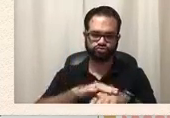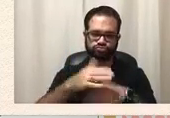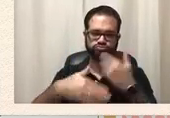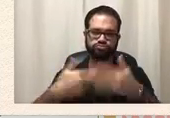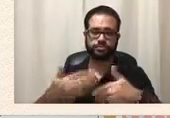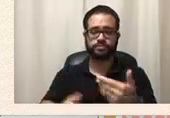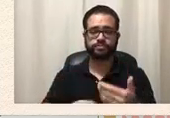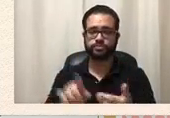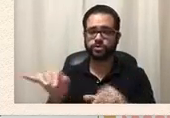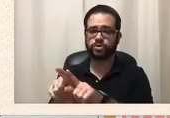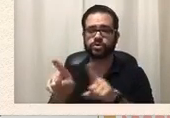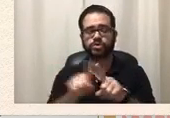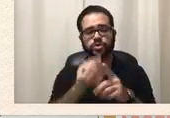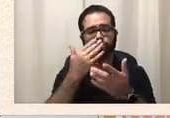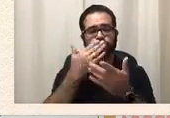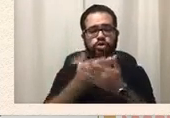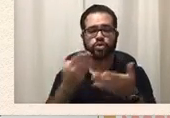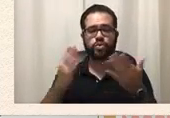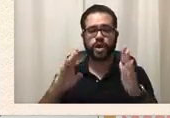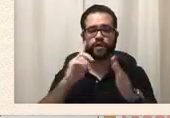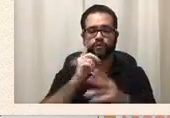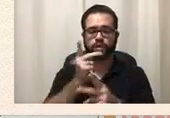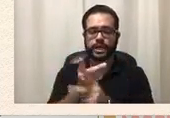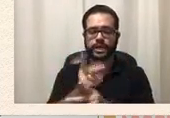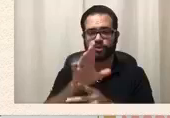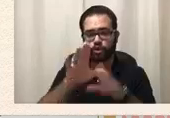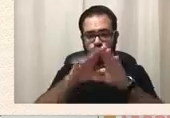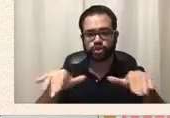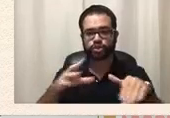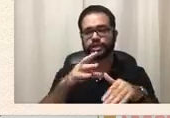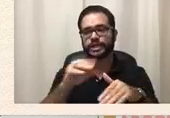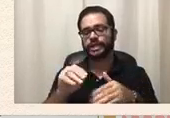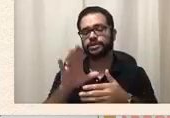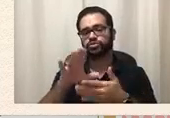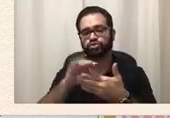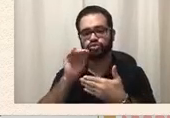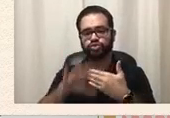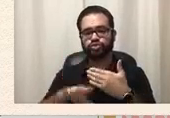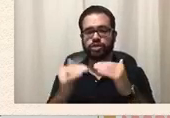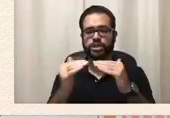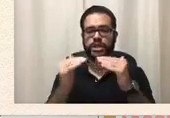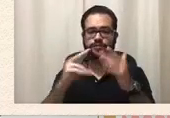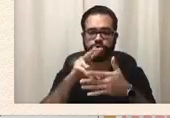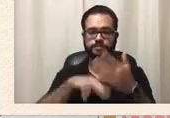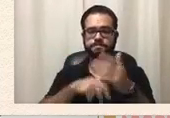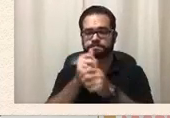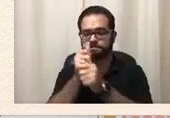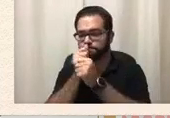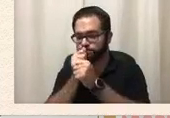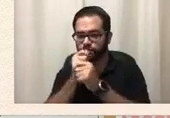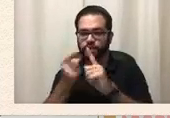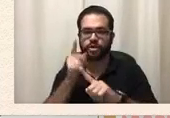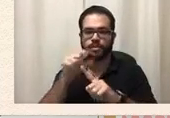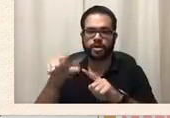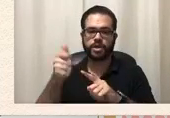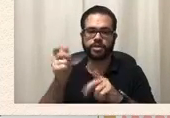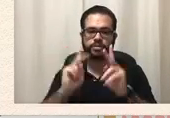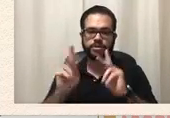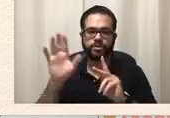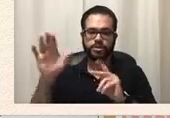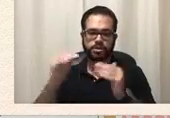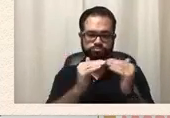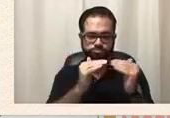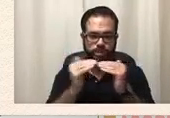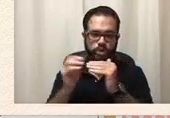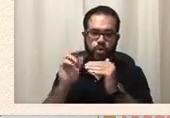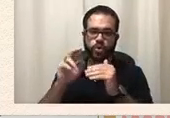your child and your students' reading levels confidential from their peers or their siblings, so nobody feels bad that they're all